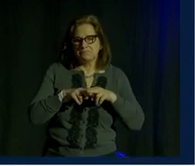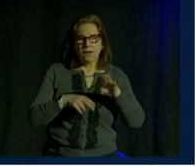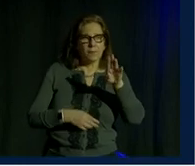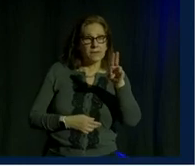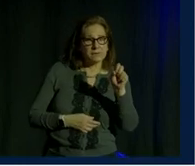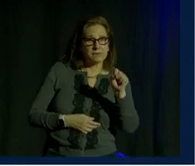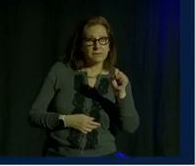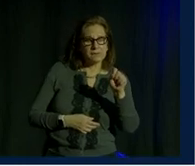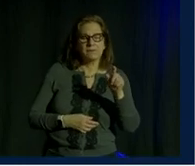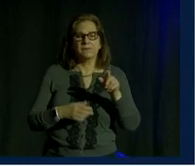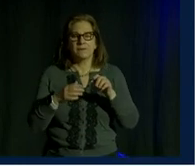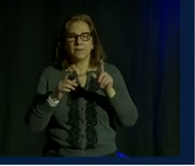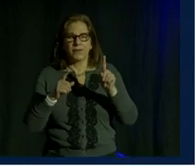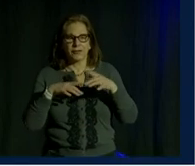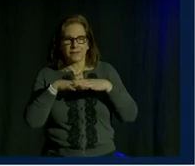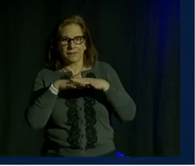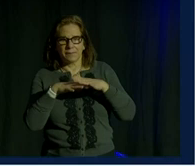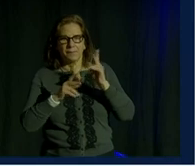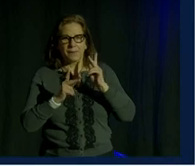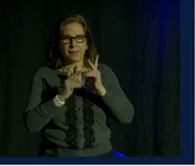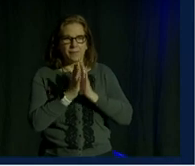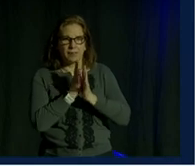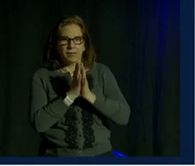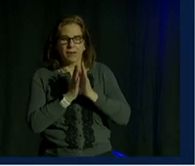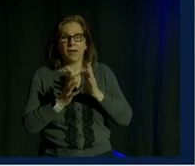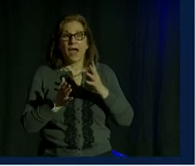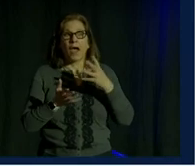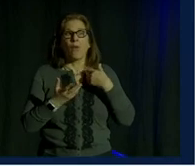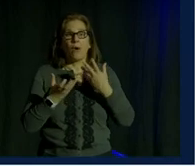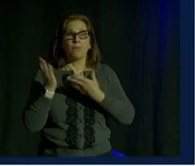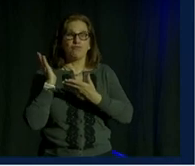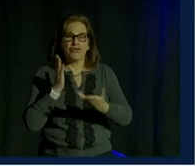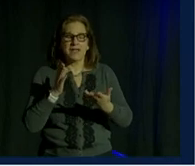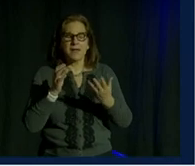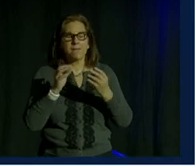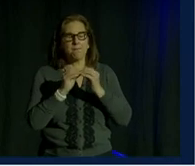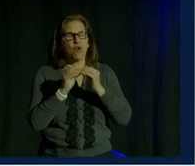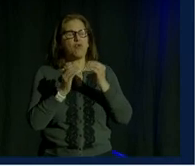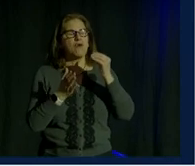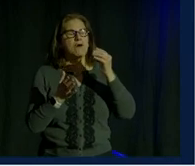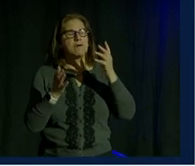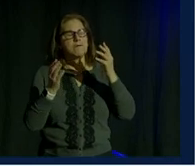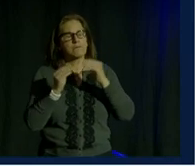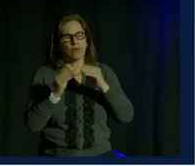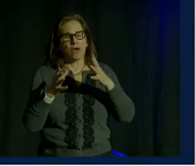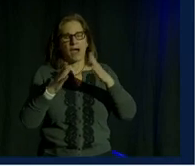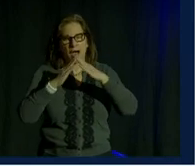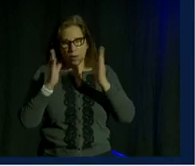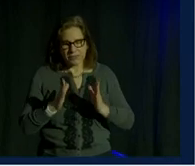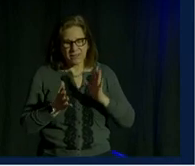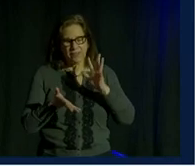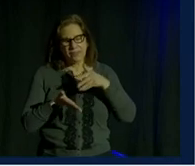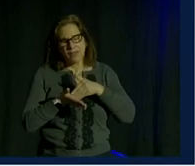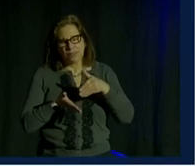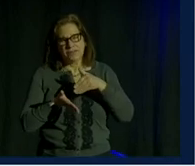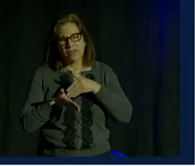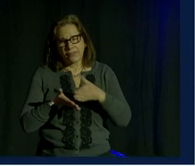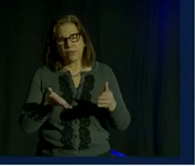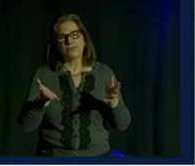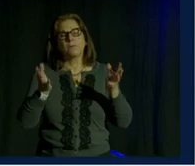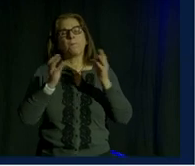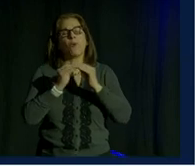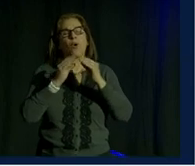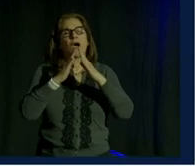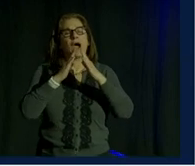possibility for thousands of more housing units, including a great deal more affordable housing. We also understand that the future of retail is a